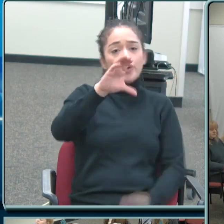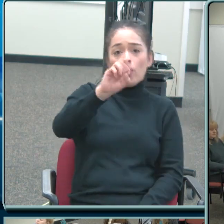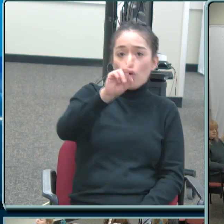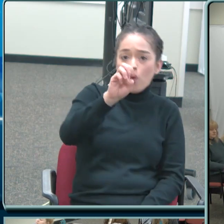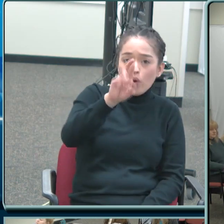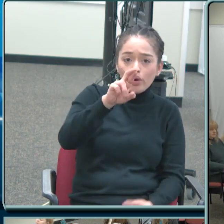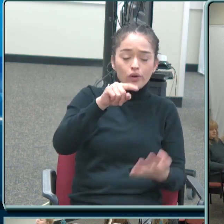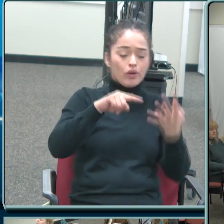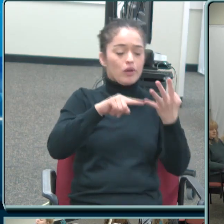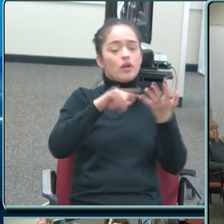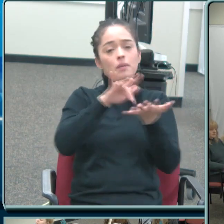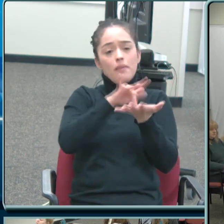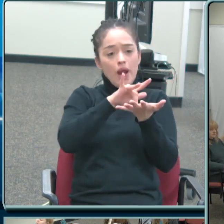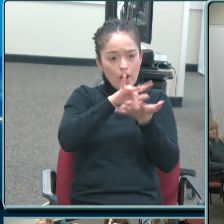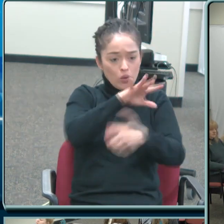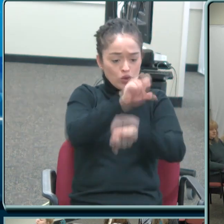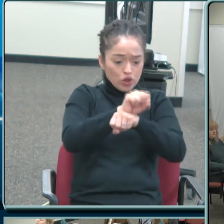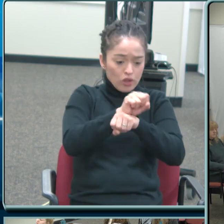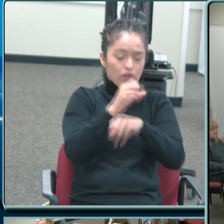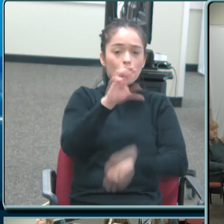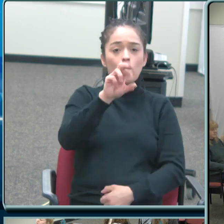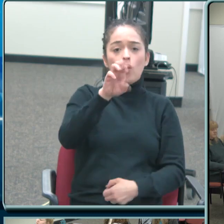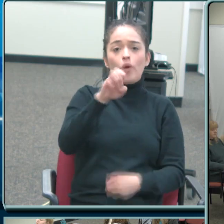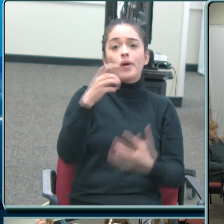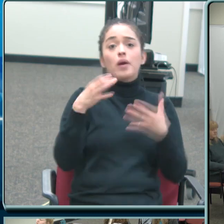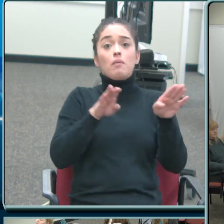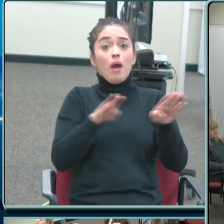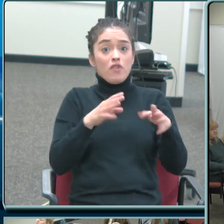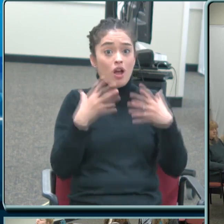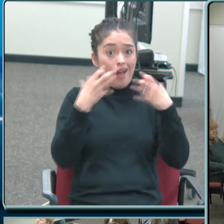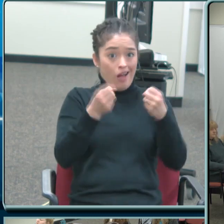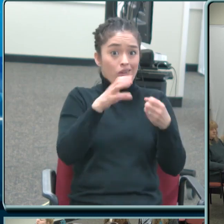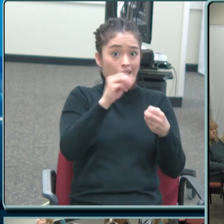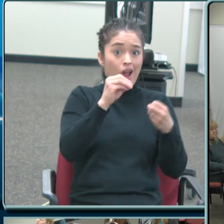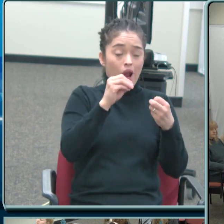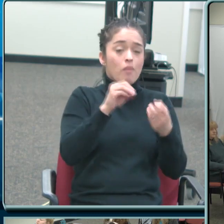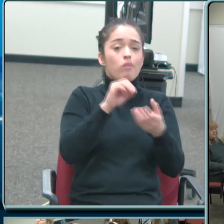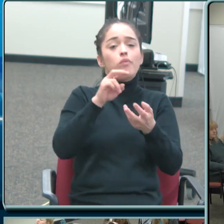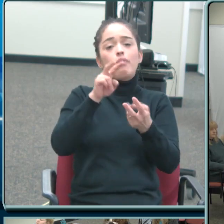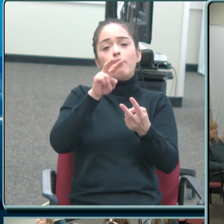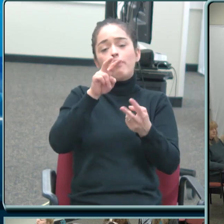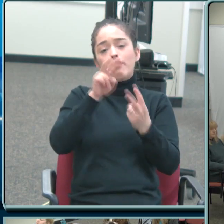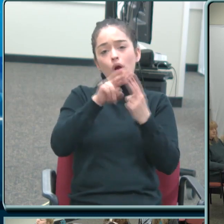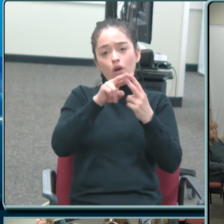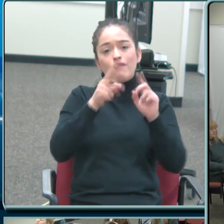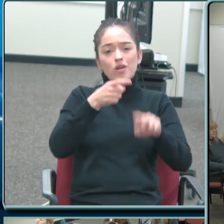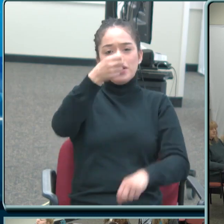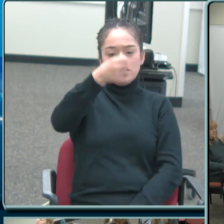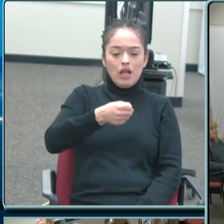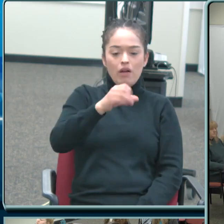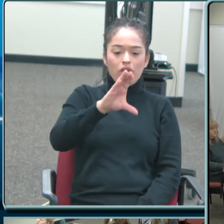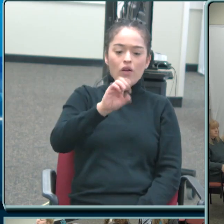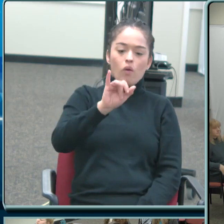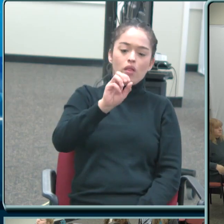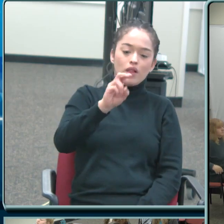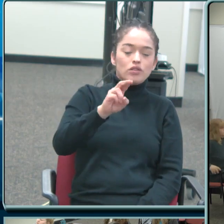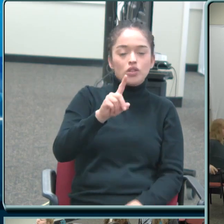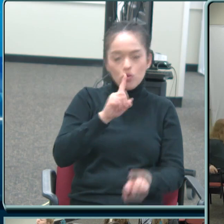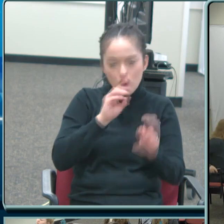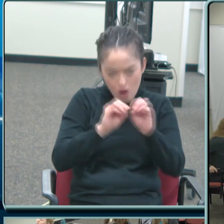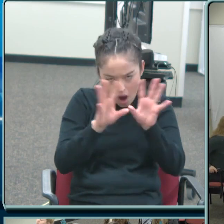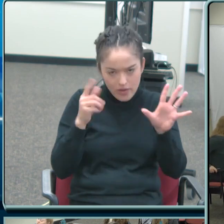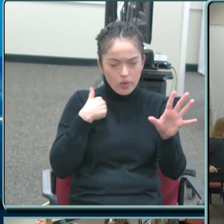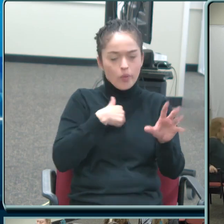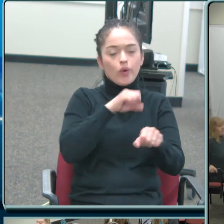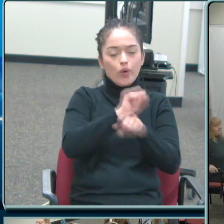our Medical Reserve Corps, our behavioral health partners, and partners from our South Central Healthcare Coalition. Also, obviously, working